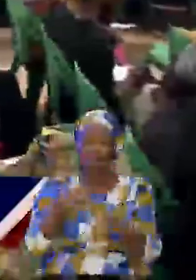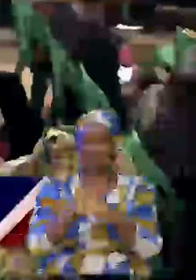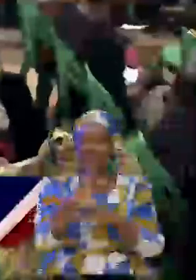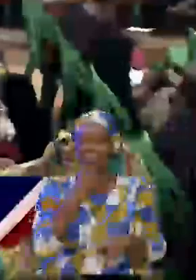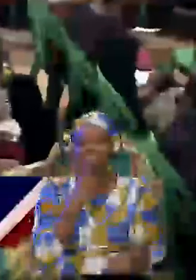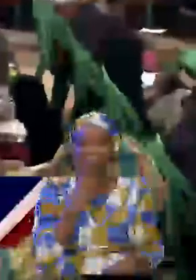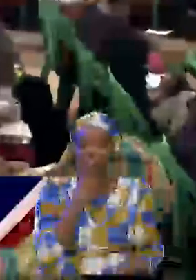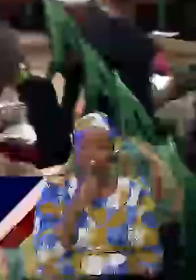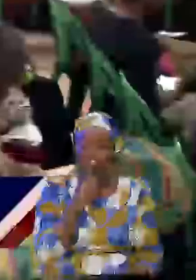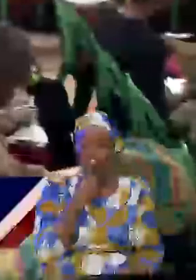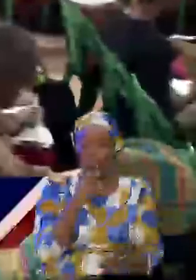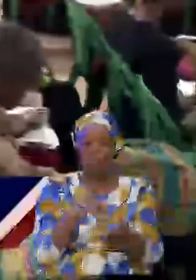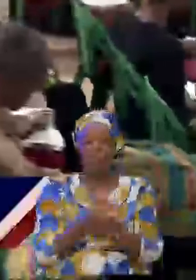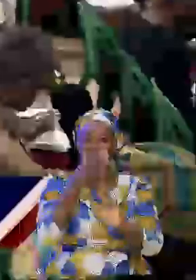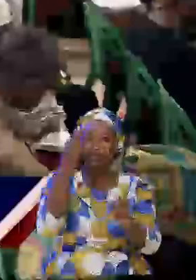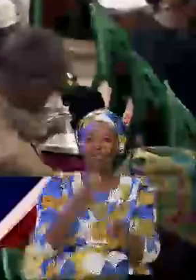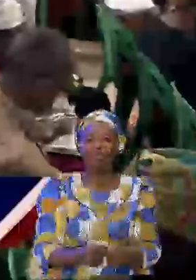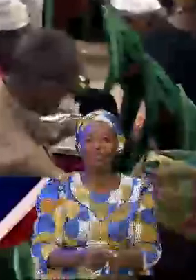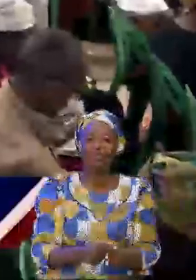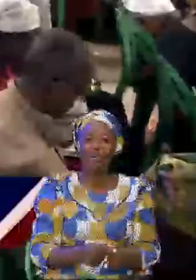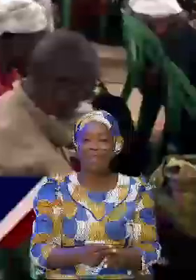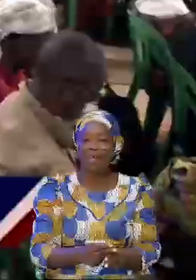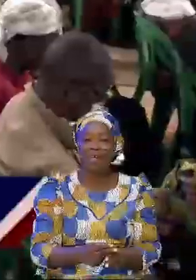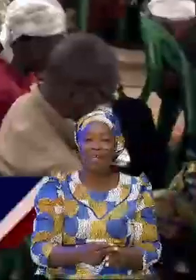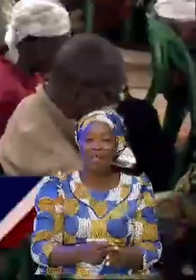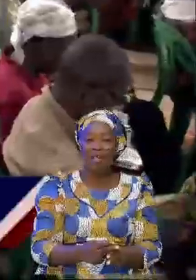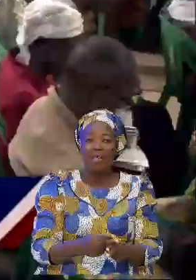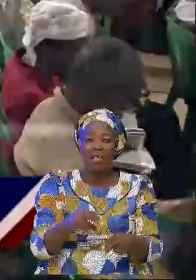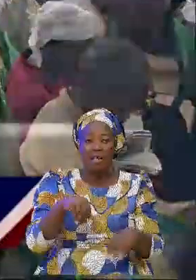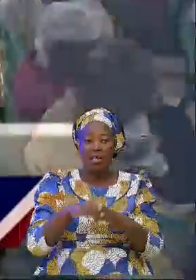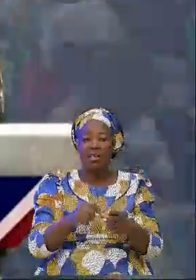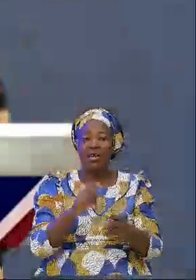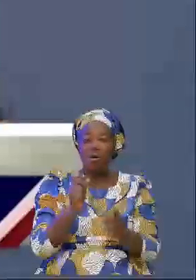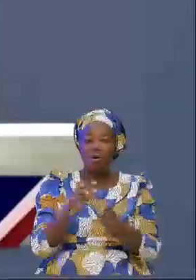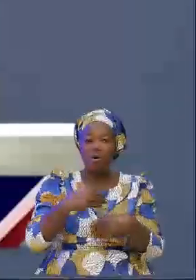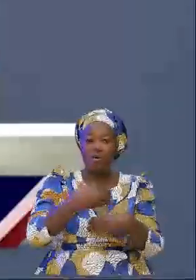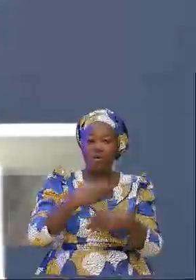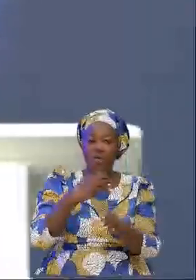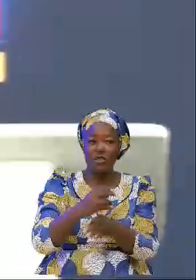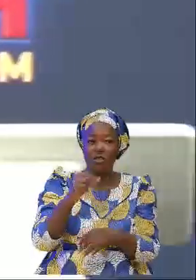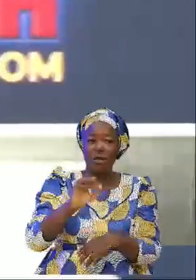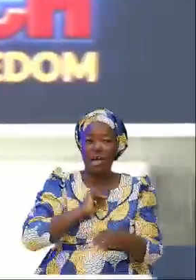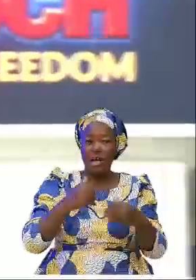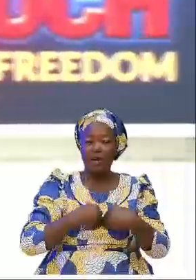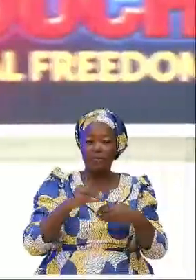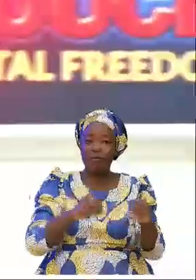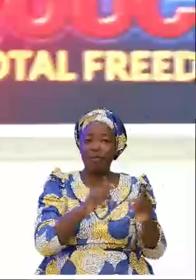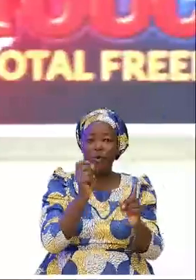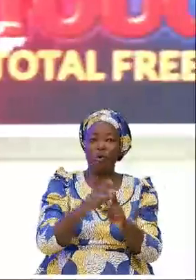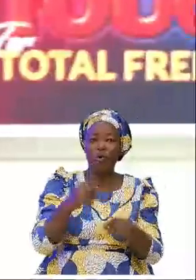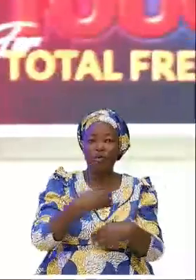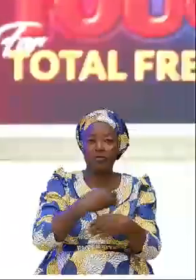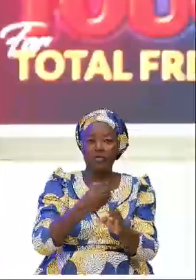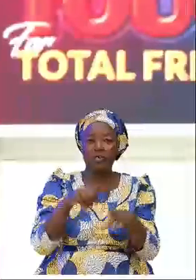I have put my words in thy mouth. It's the word of creation.